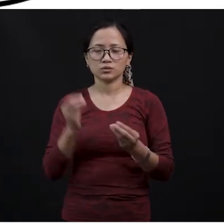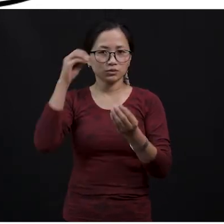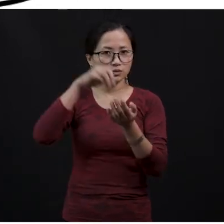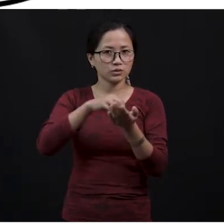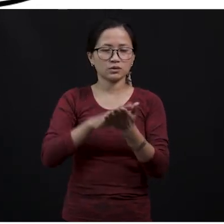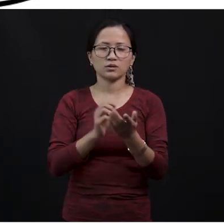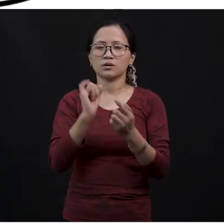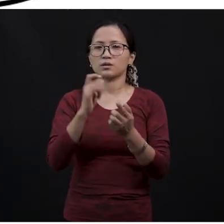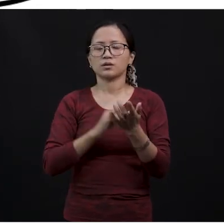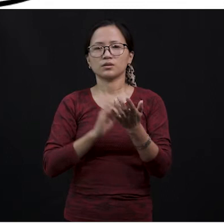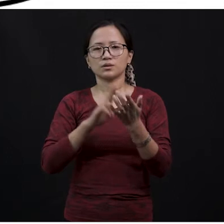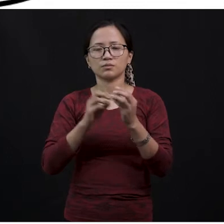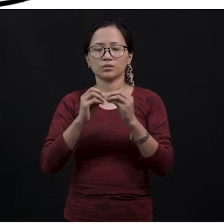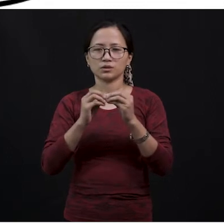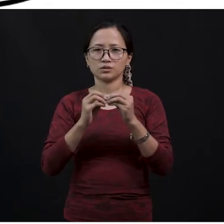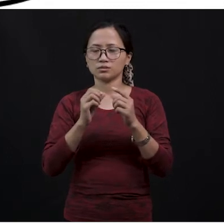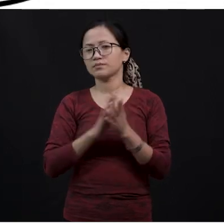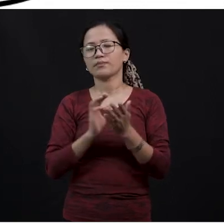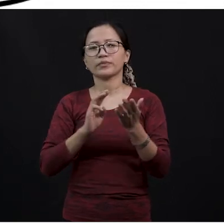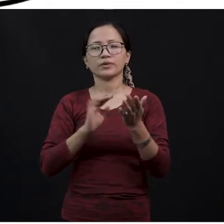these schemes without